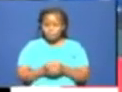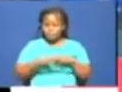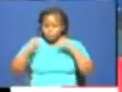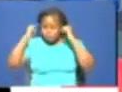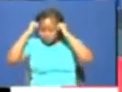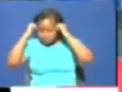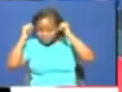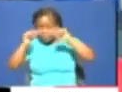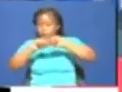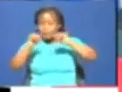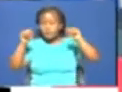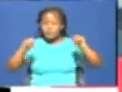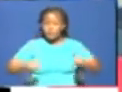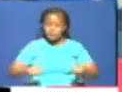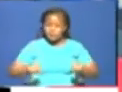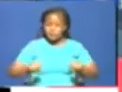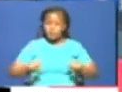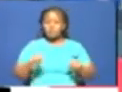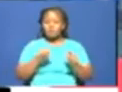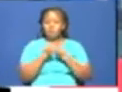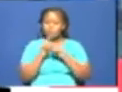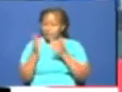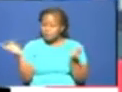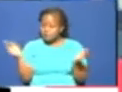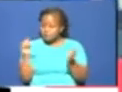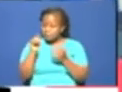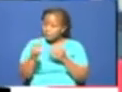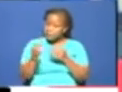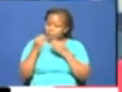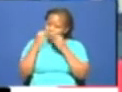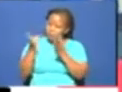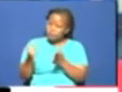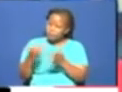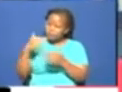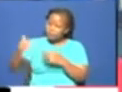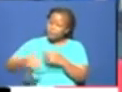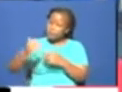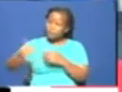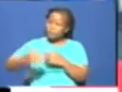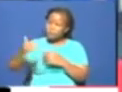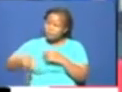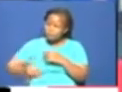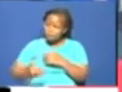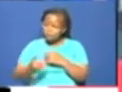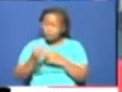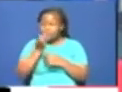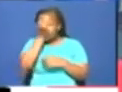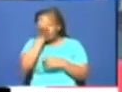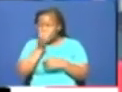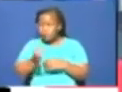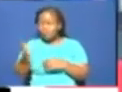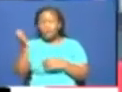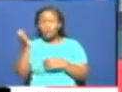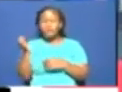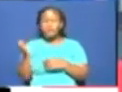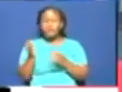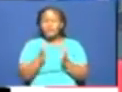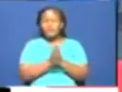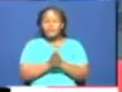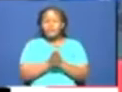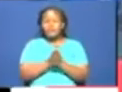systems have dealt a deadly blow to the ignorance and put